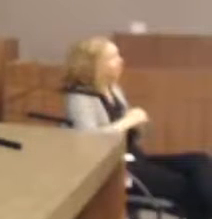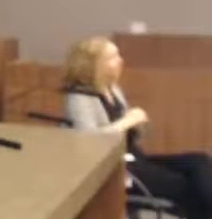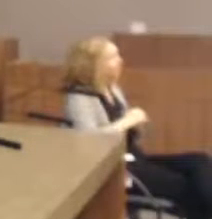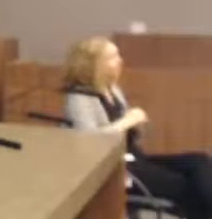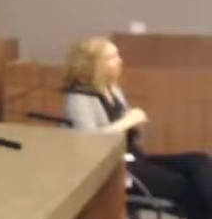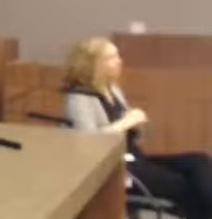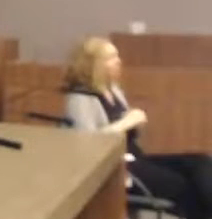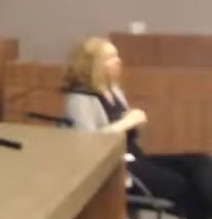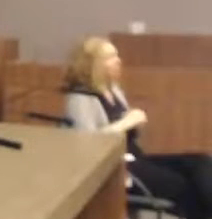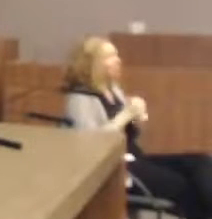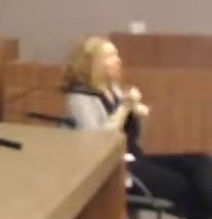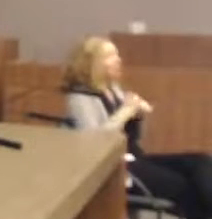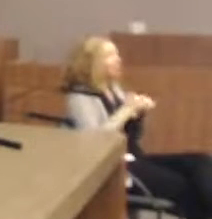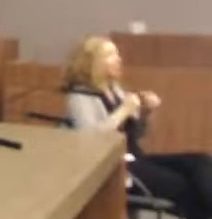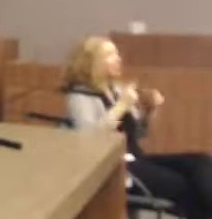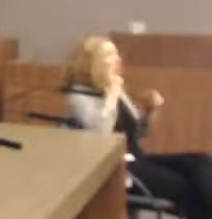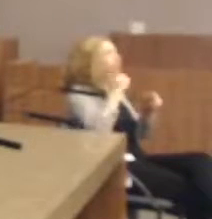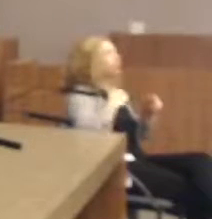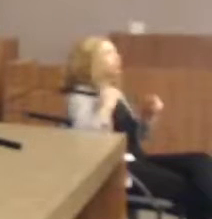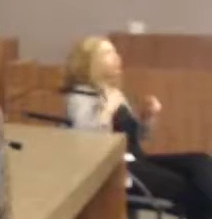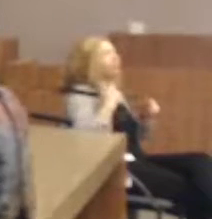Yes.